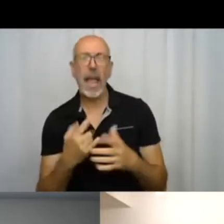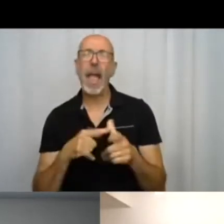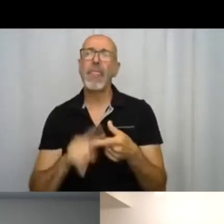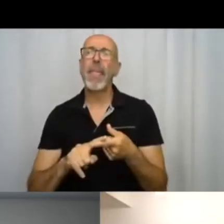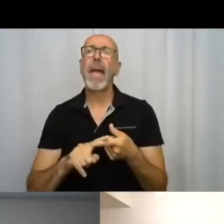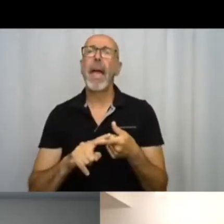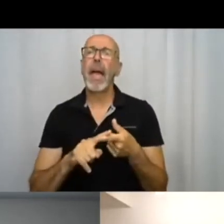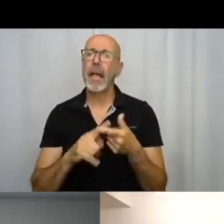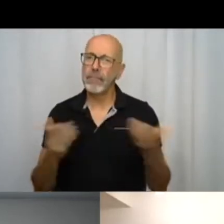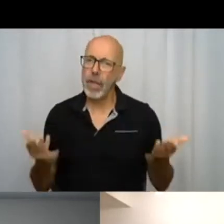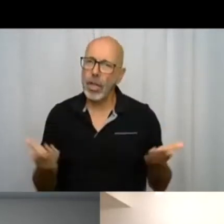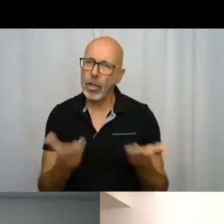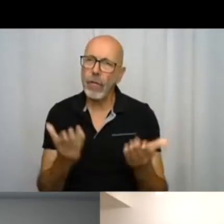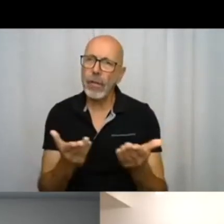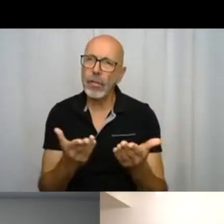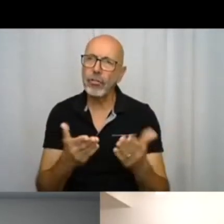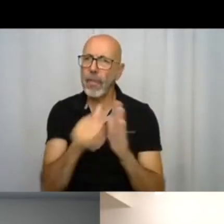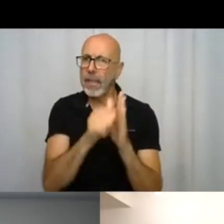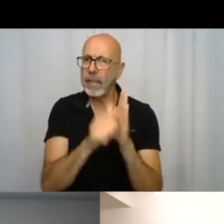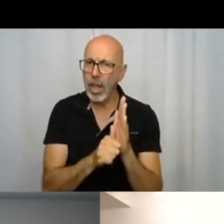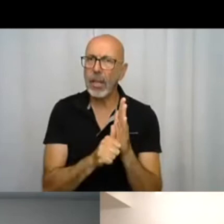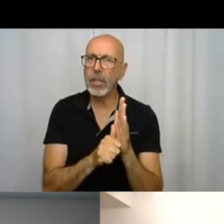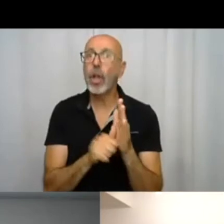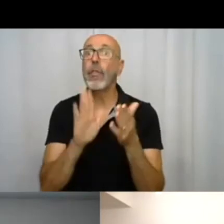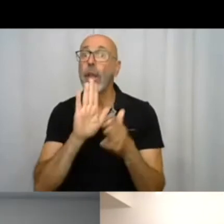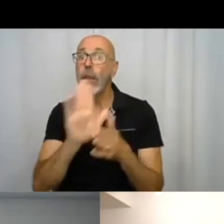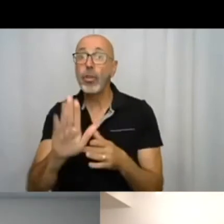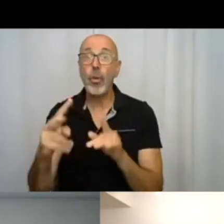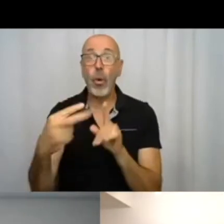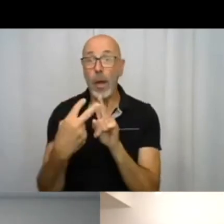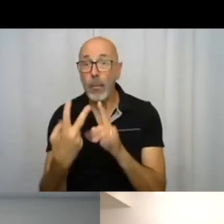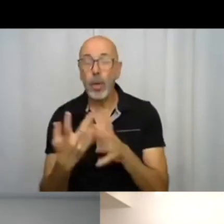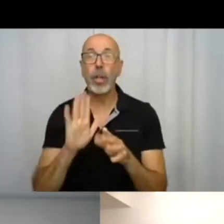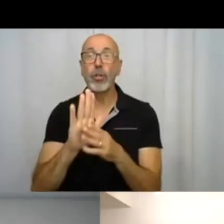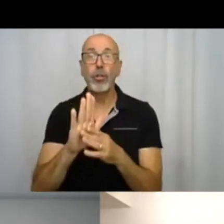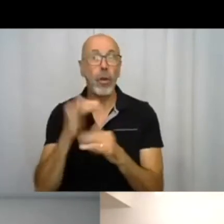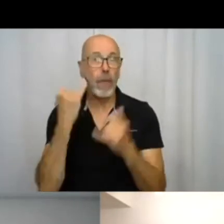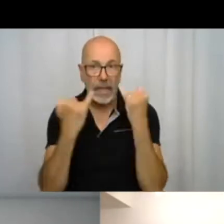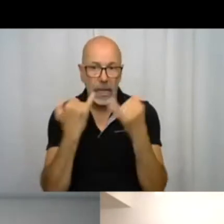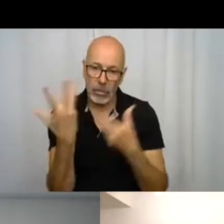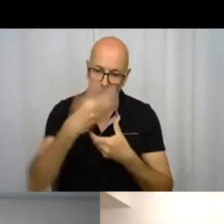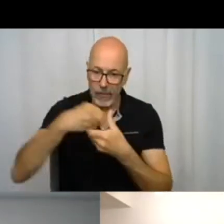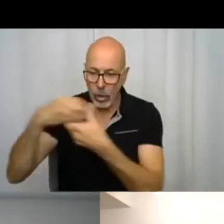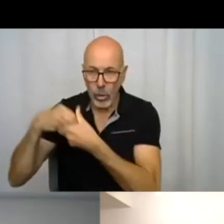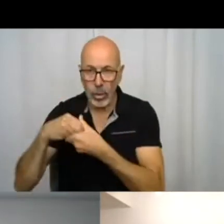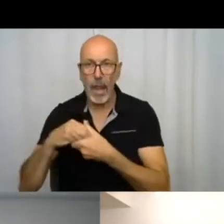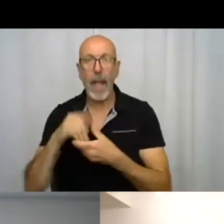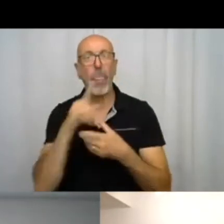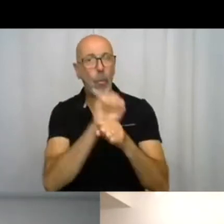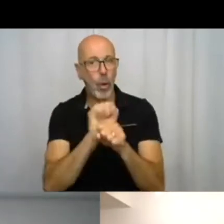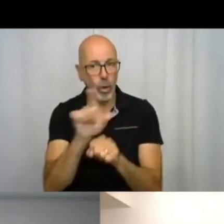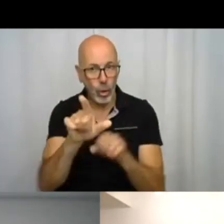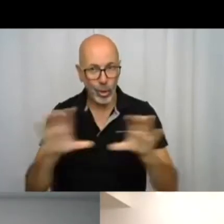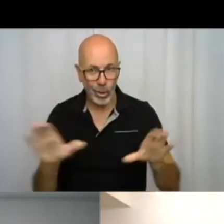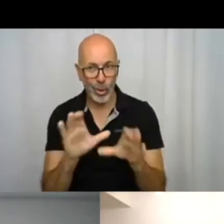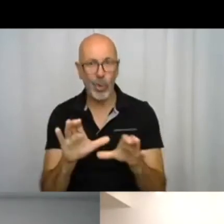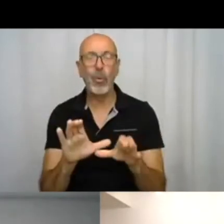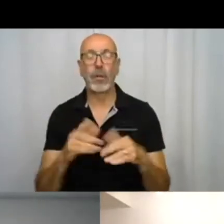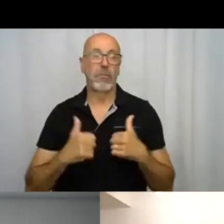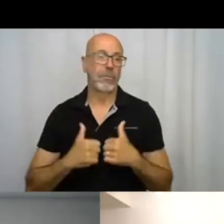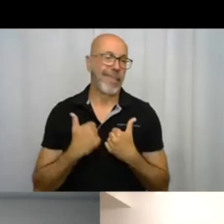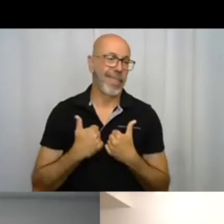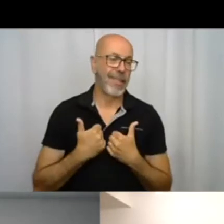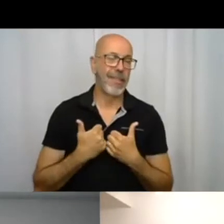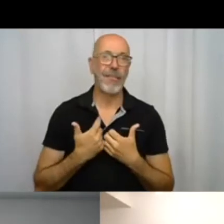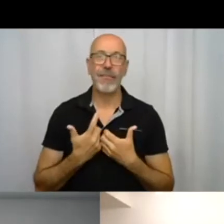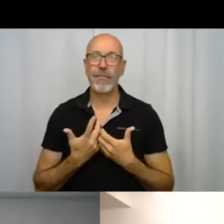advocacy agenda that reflects the input, perspectives, and ideas that you have from the wonderful things you're doing and the work you're doing to live and embrace